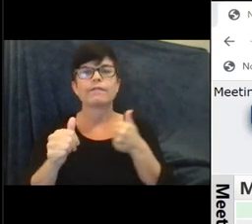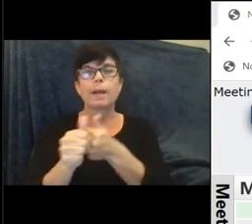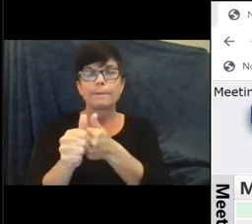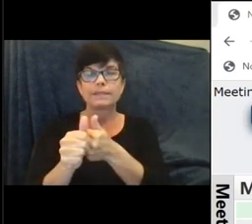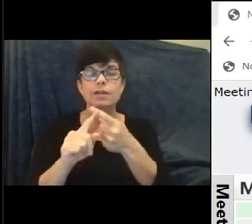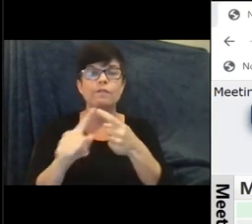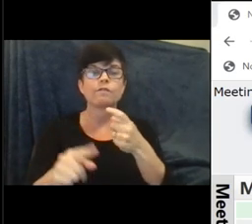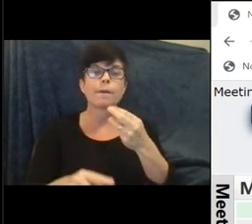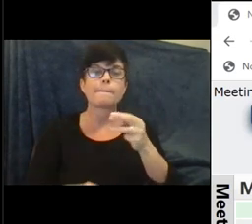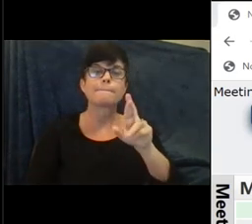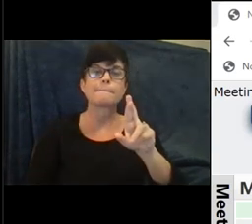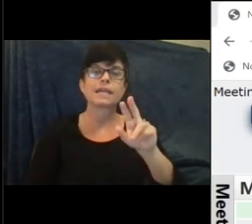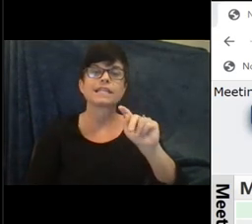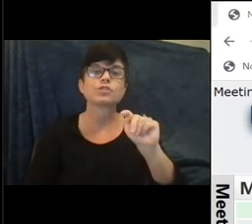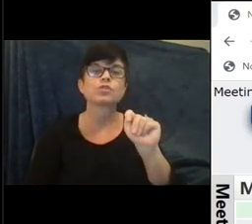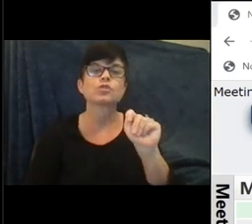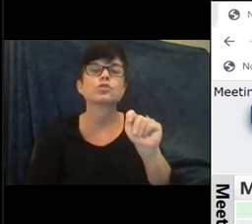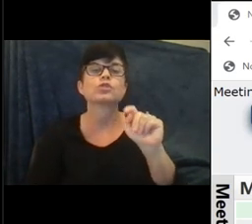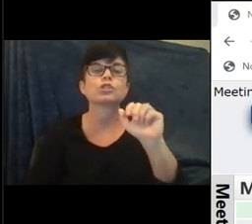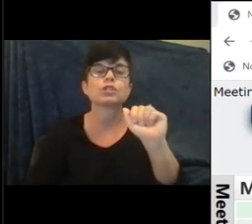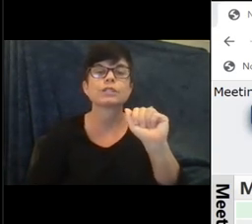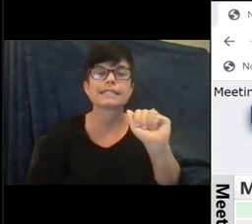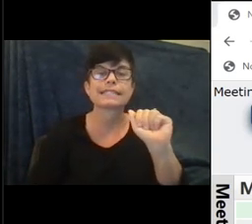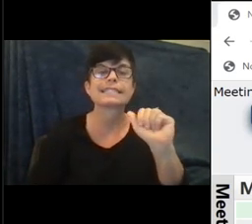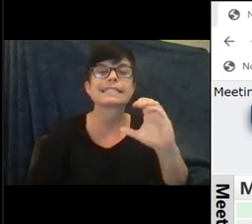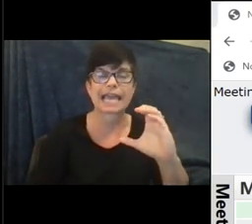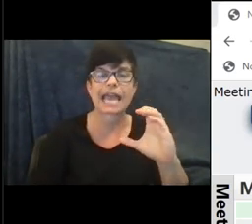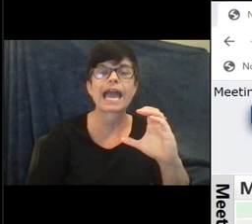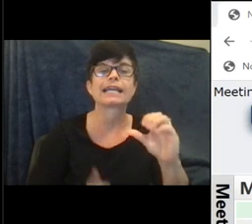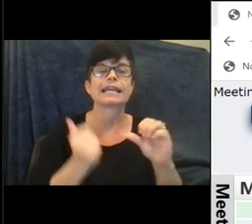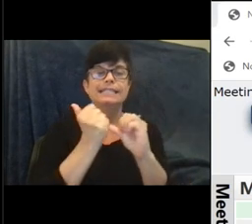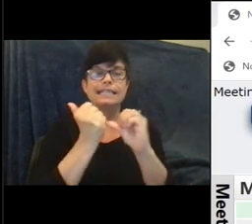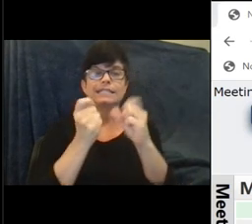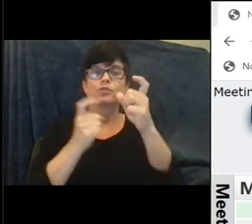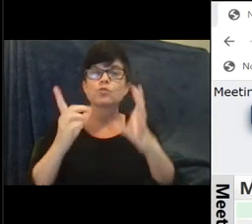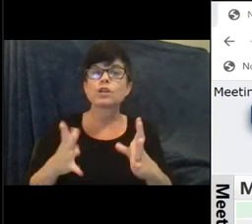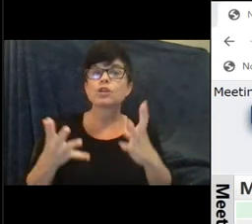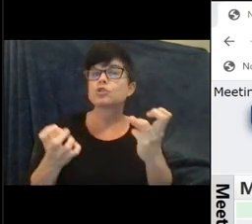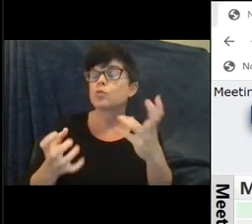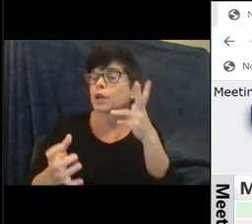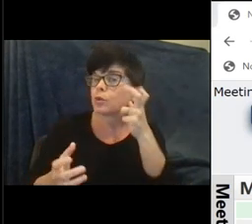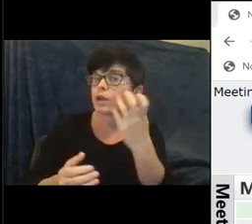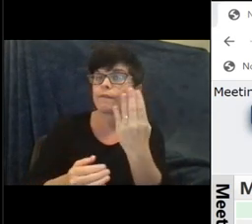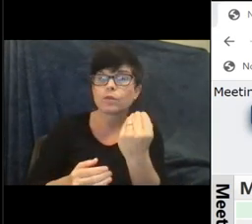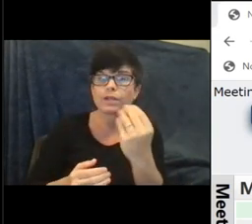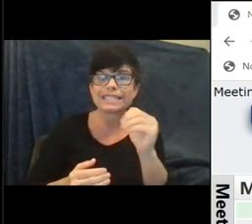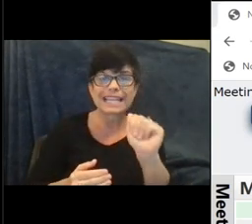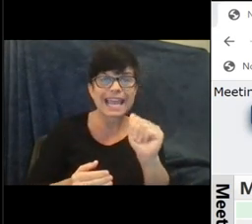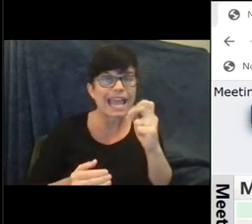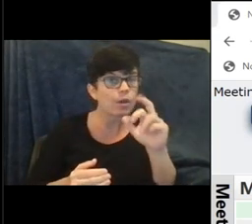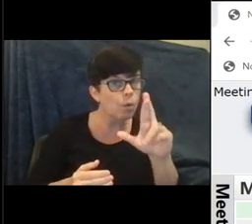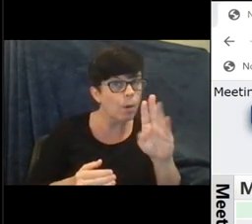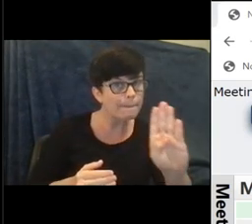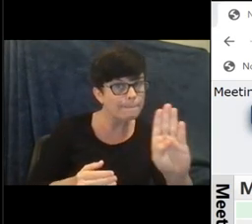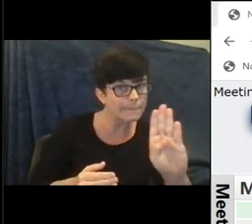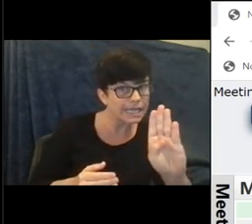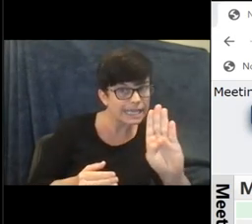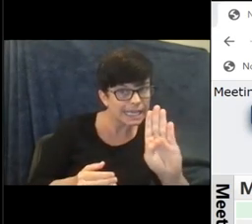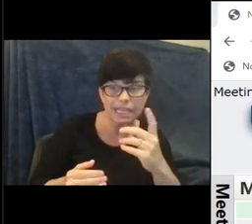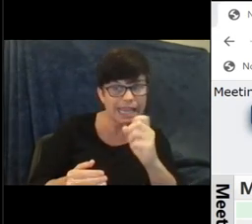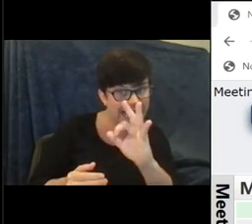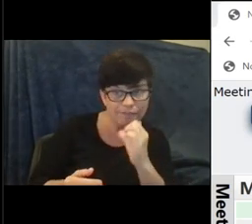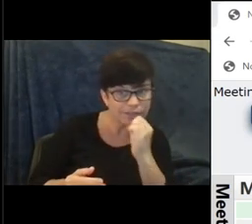Mr. Tack, our assistant director, but how many of you would like to hear 14A or B? If not, we can relieve